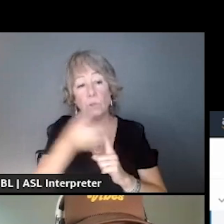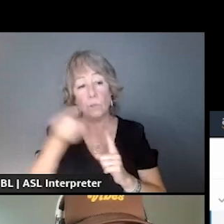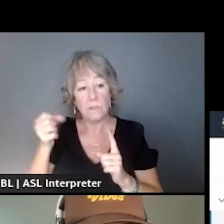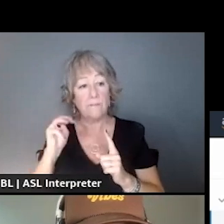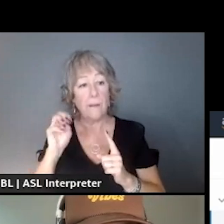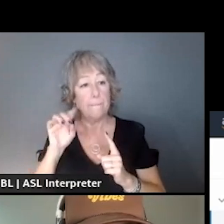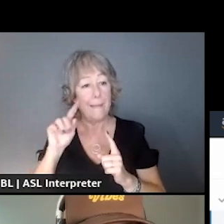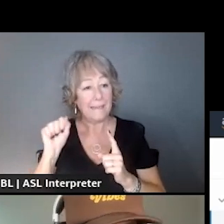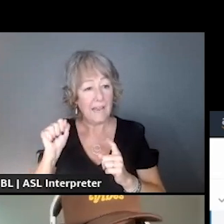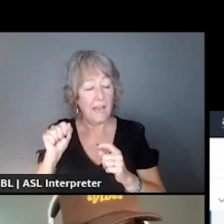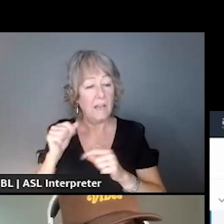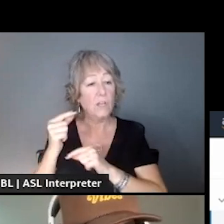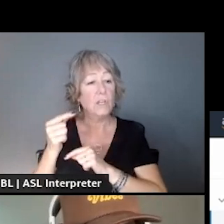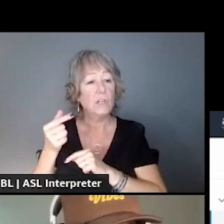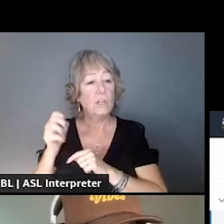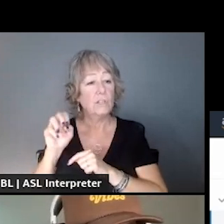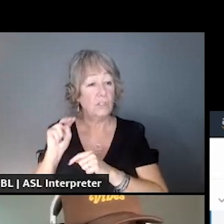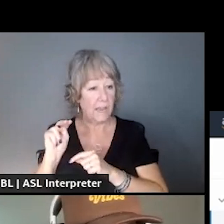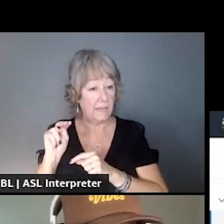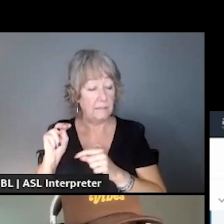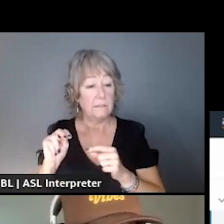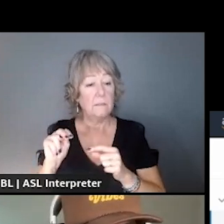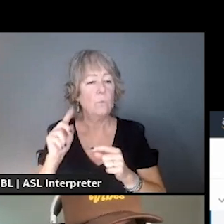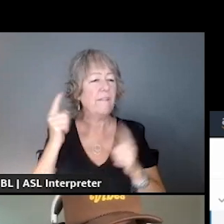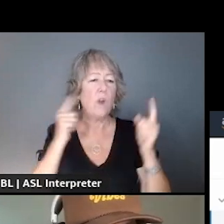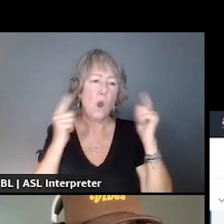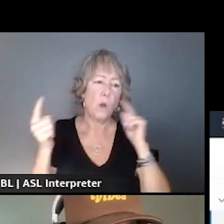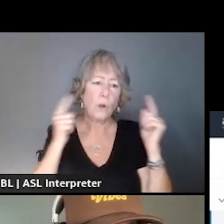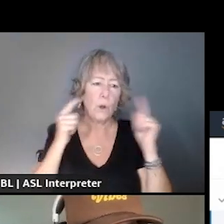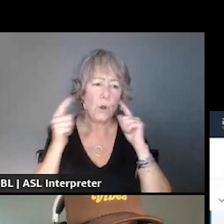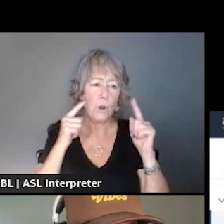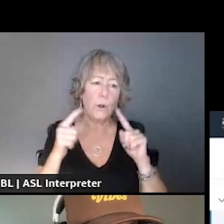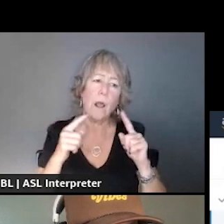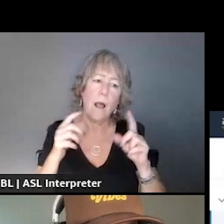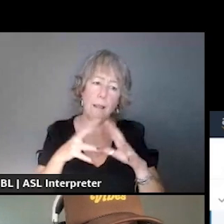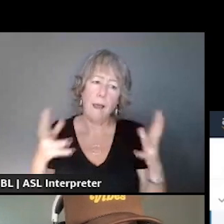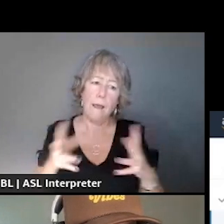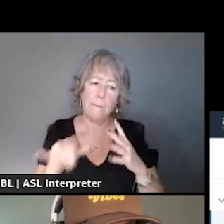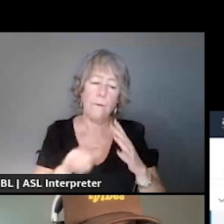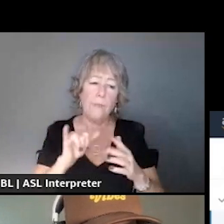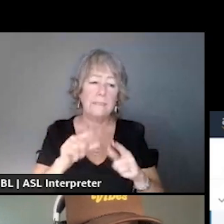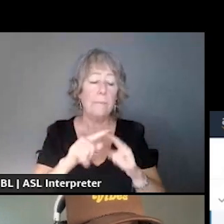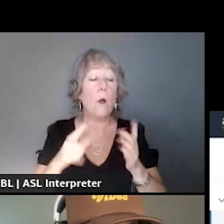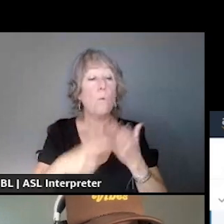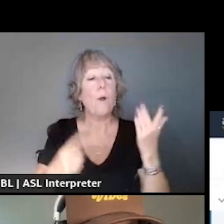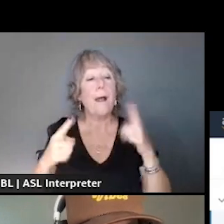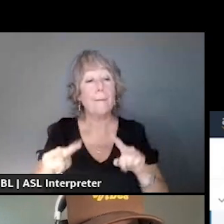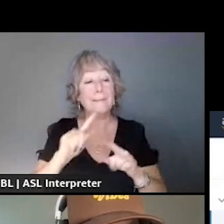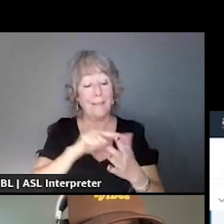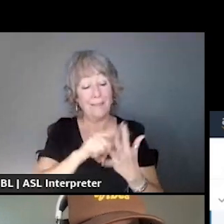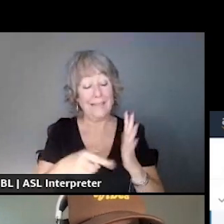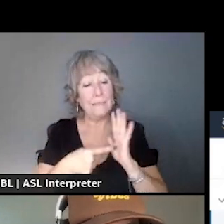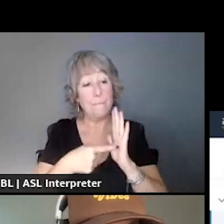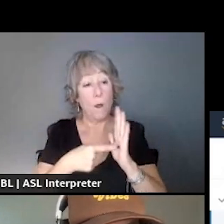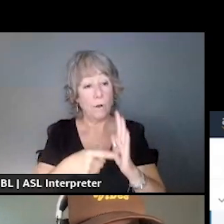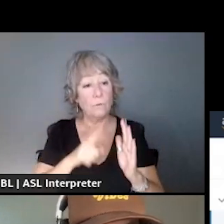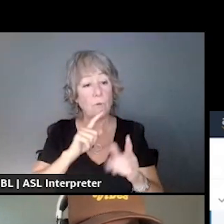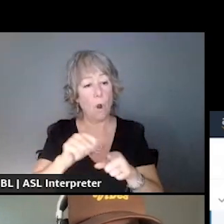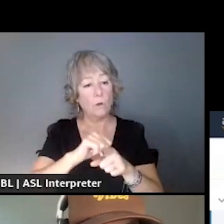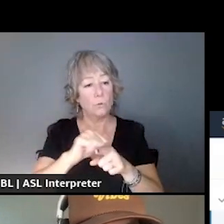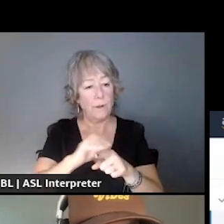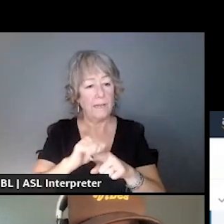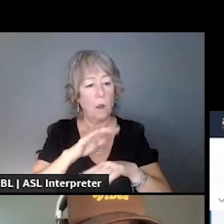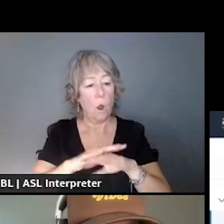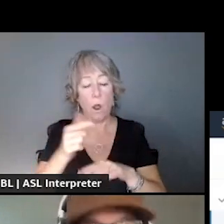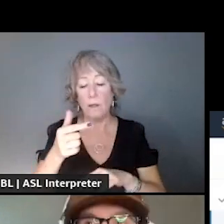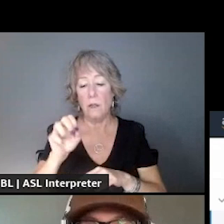generation, which is, and we've heard this a lot, but what happens is these models, they're trained on generic